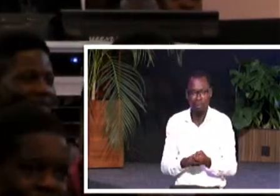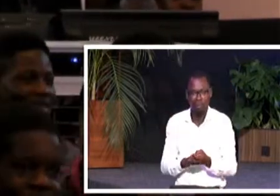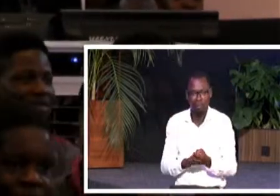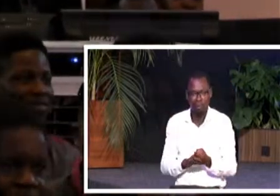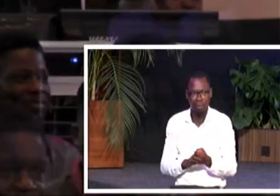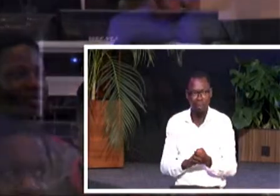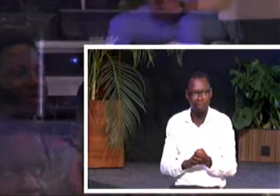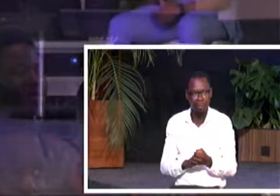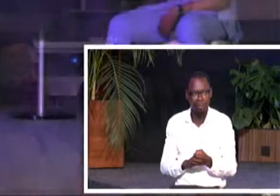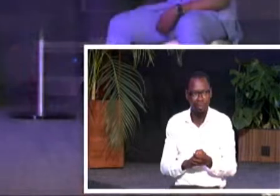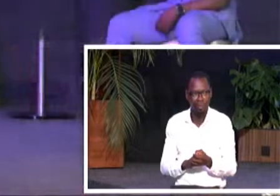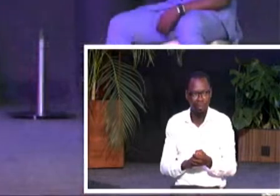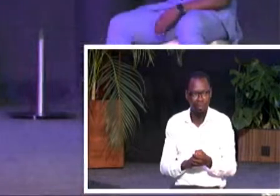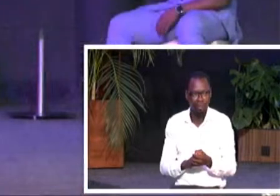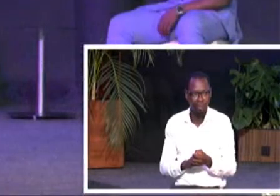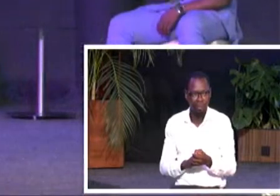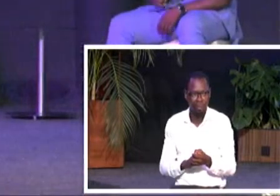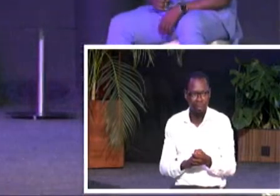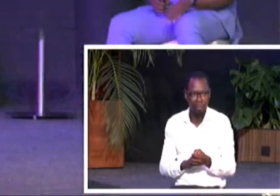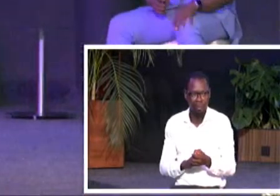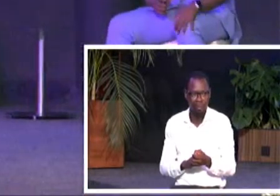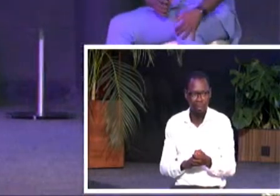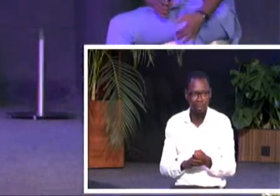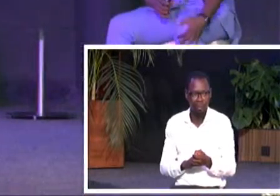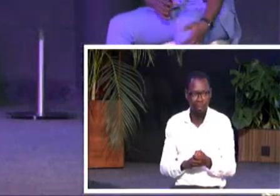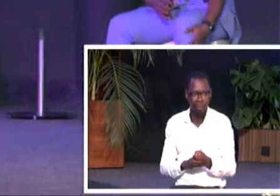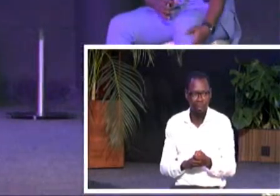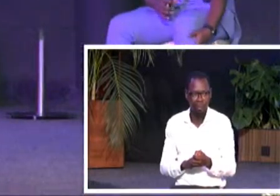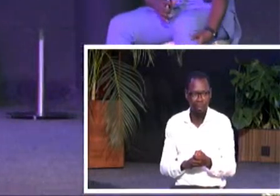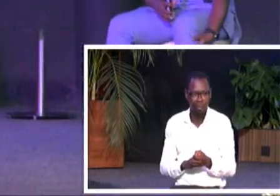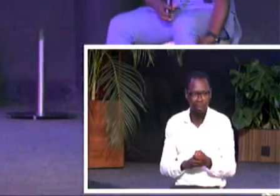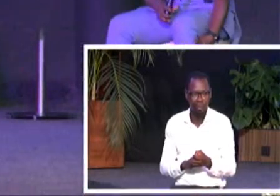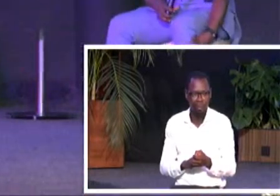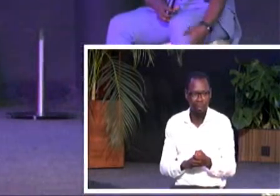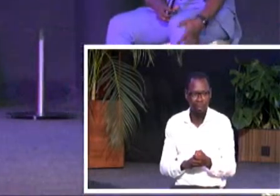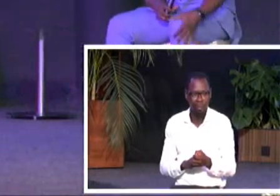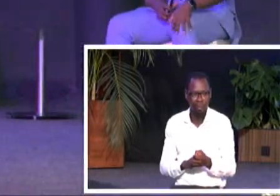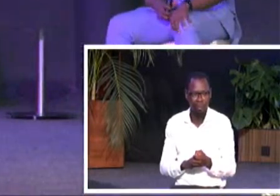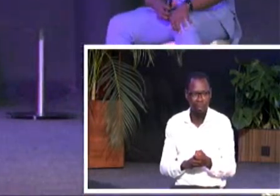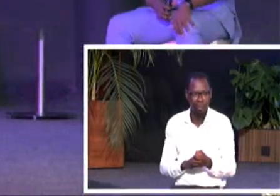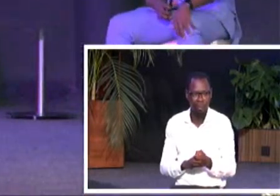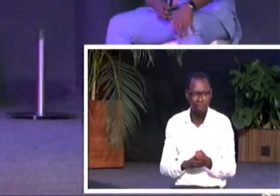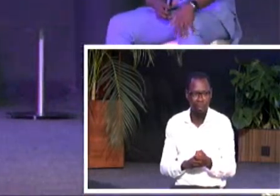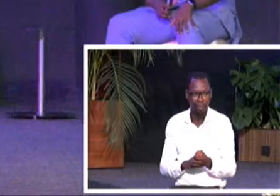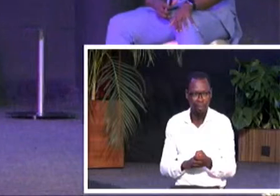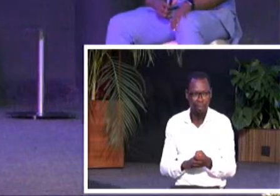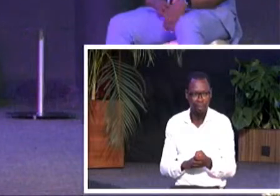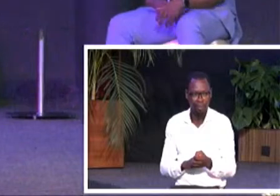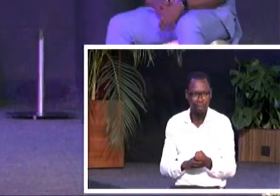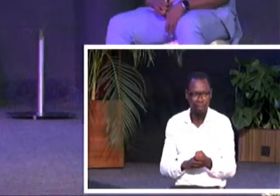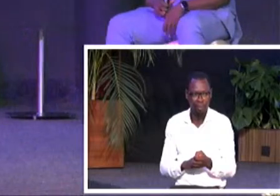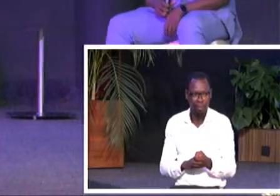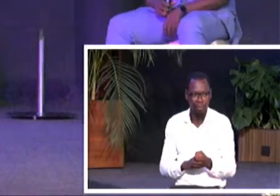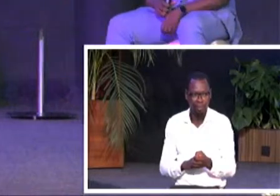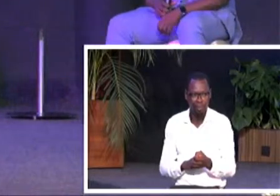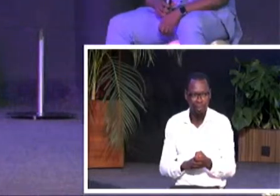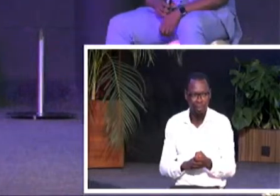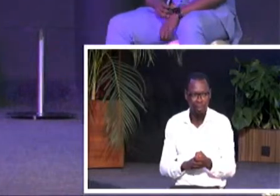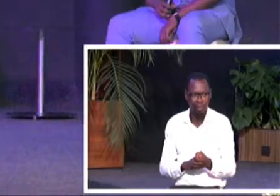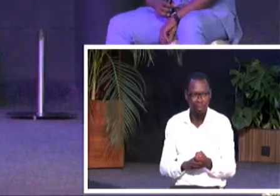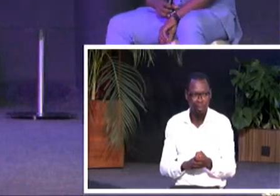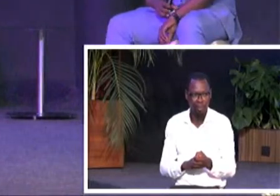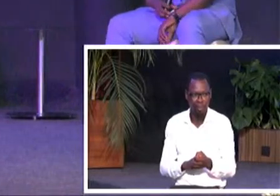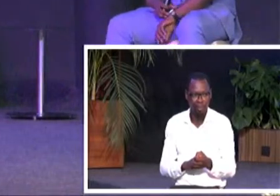Charlie, he wants to build an empire. All right. Yeah. Thank you very much, Alvin. I like you. Next. Okay. My name is